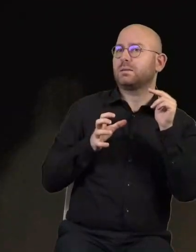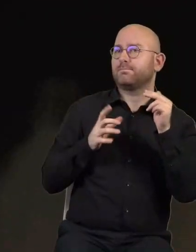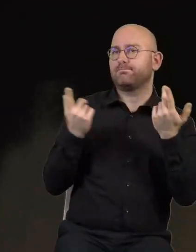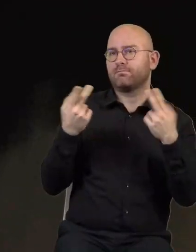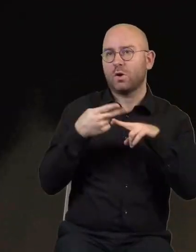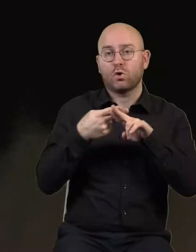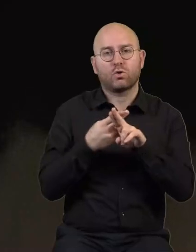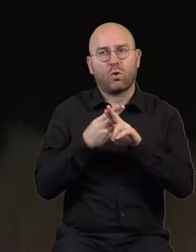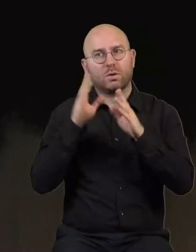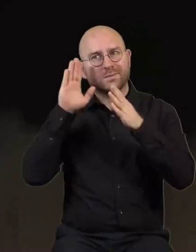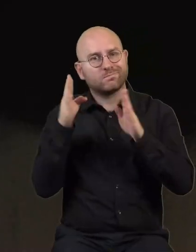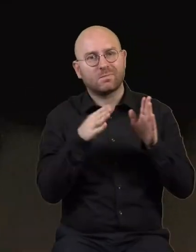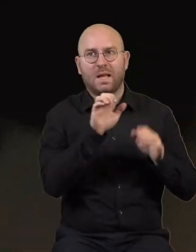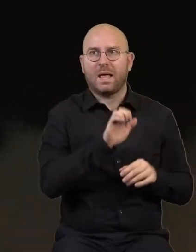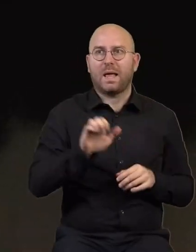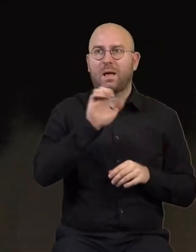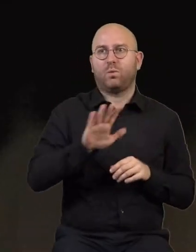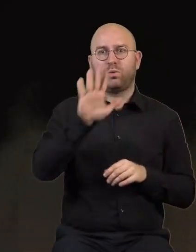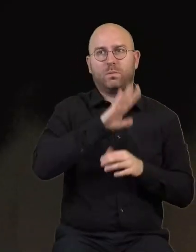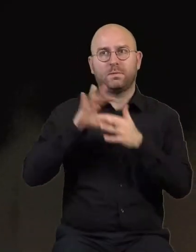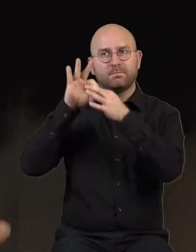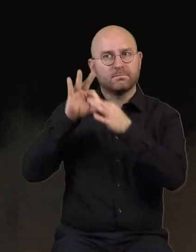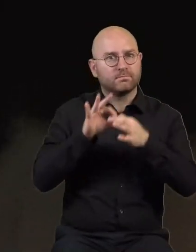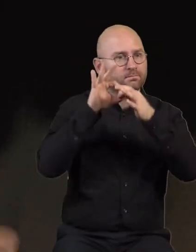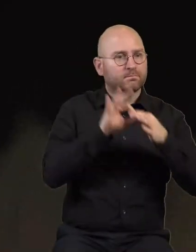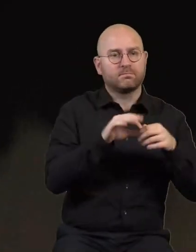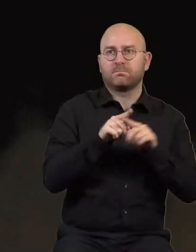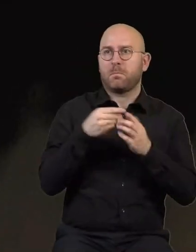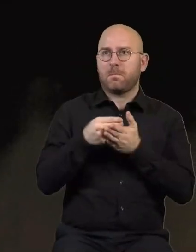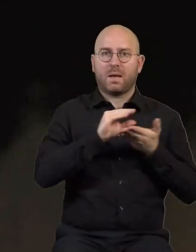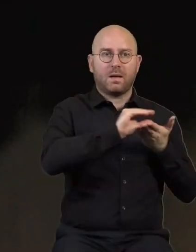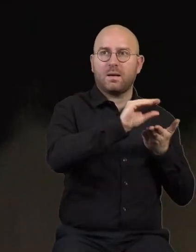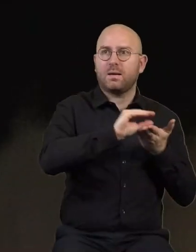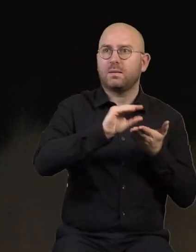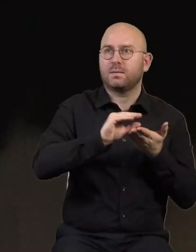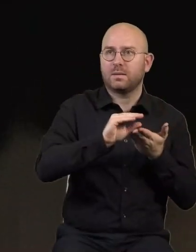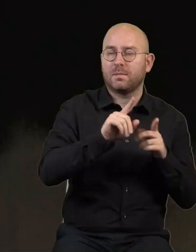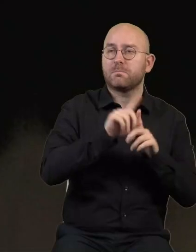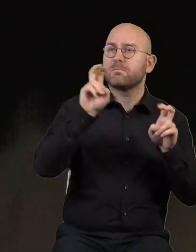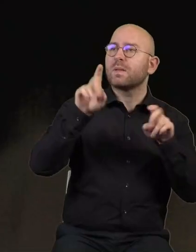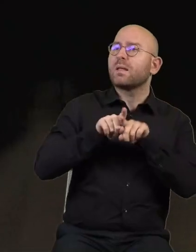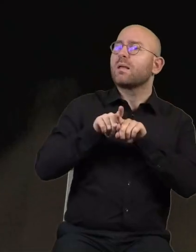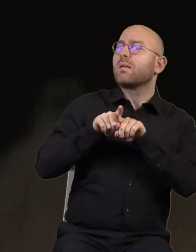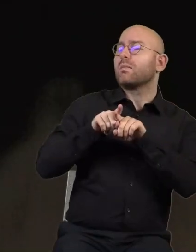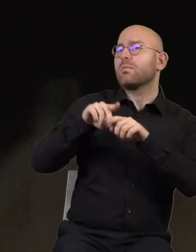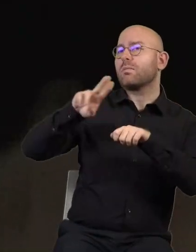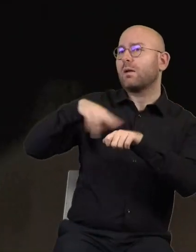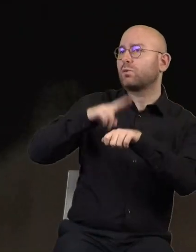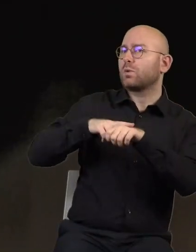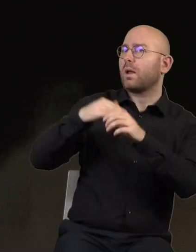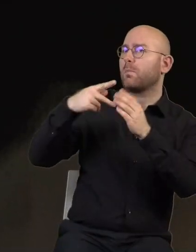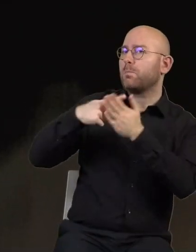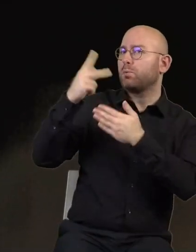again for the same purpose. So we need to be careful when we design these programs that we don't